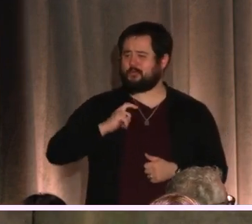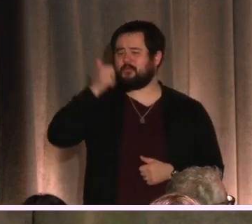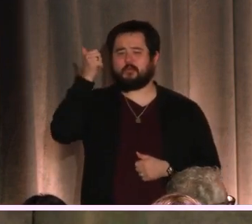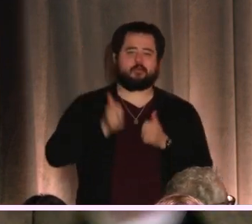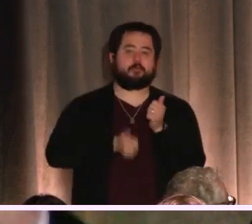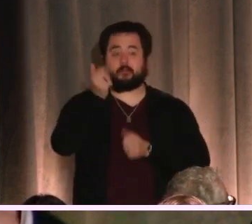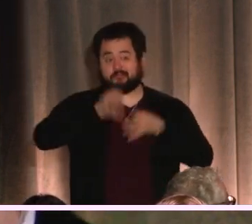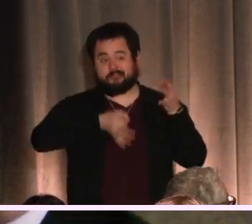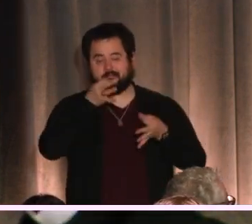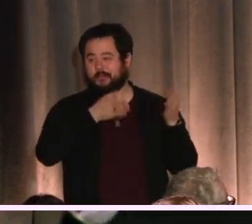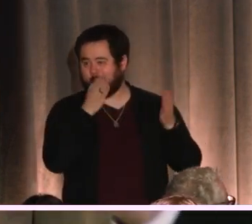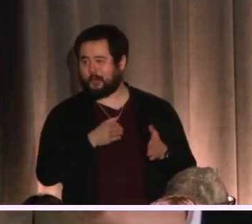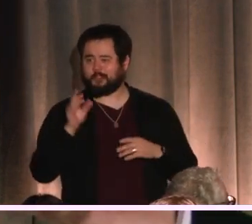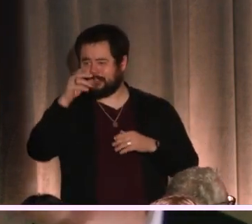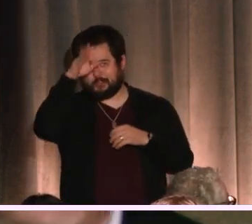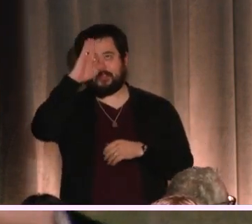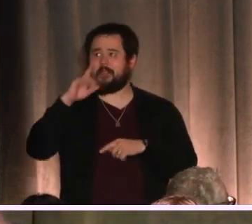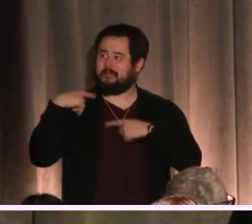ever made."